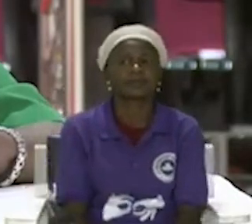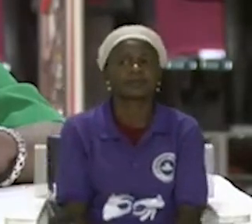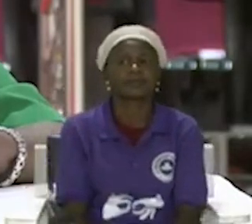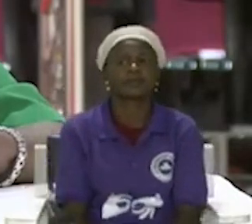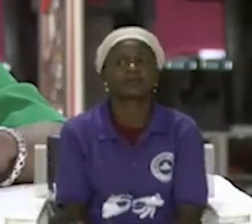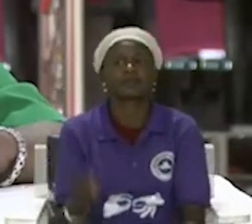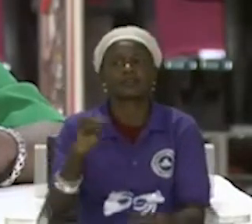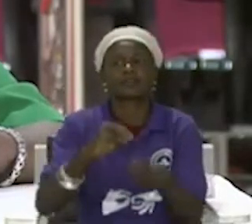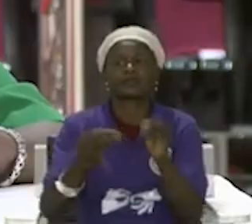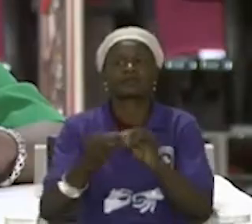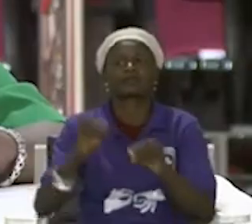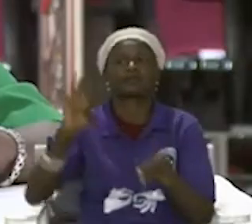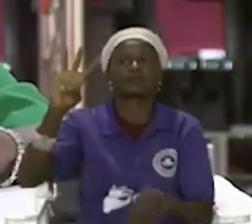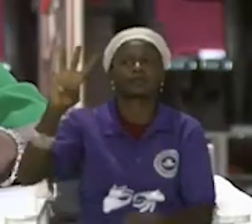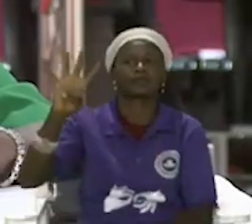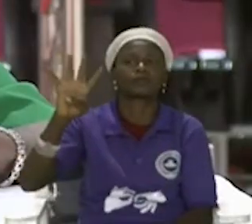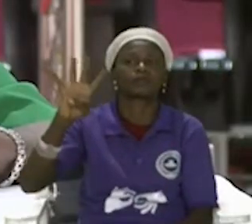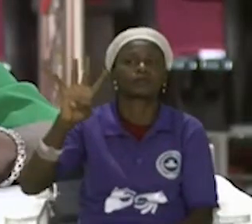Number four,